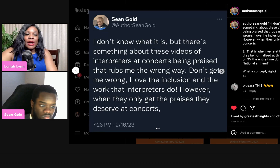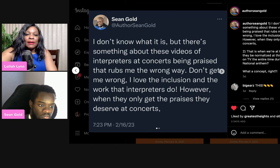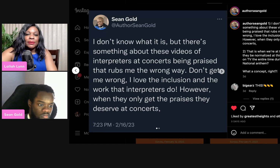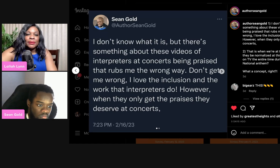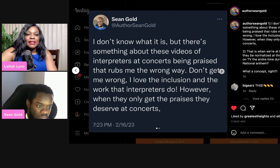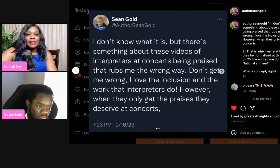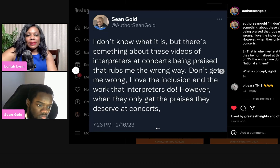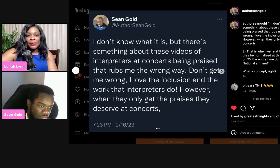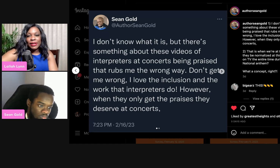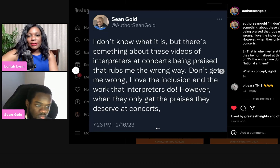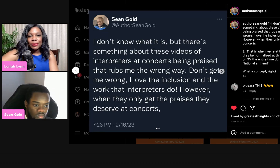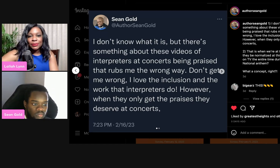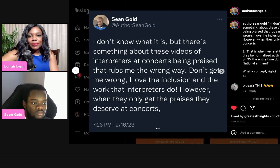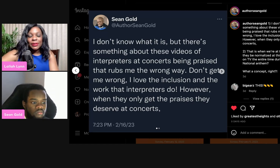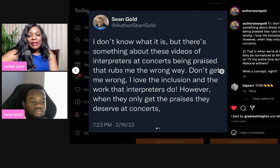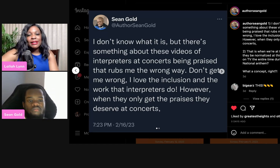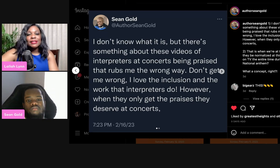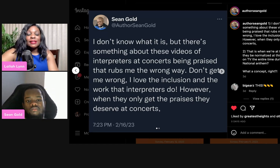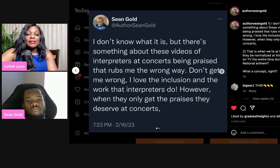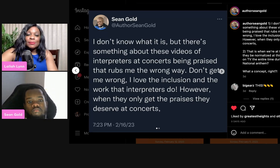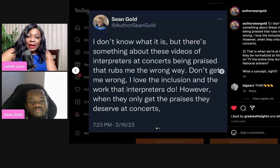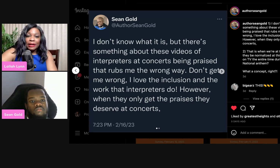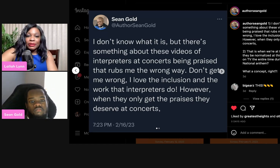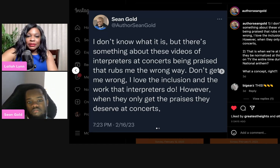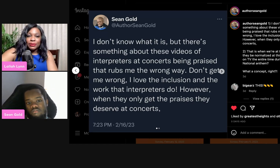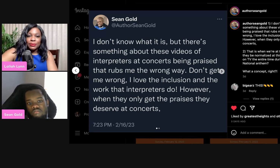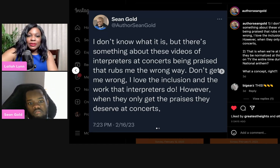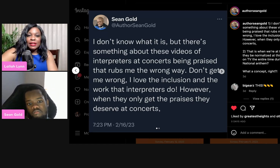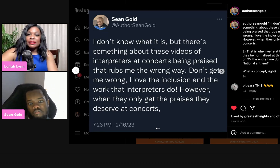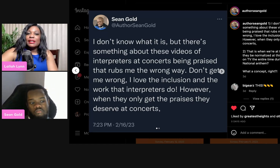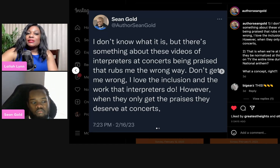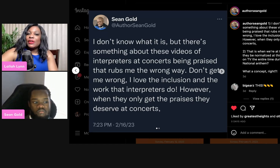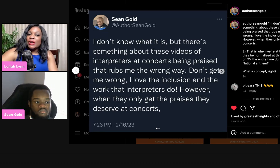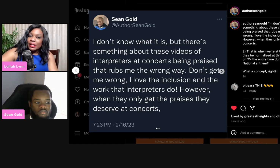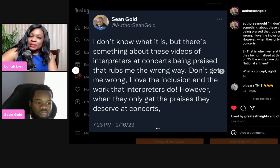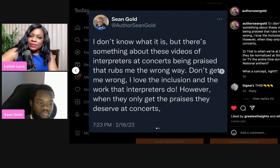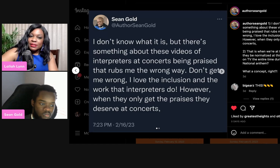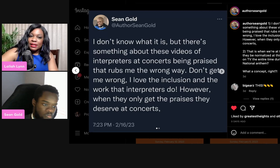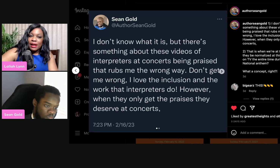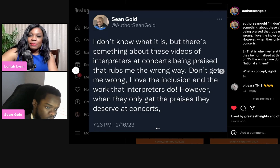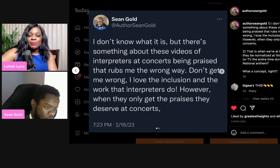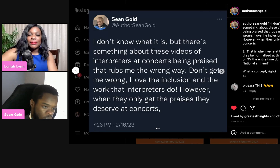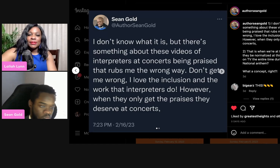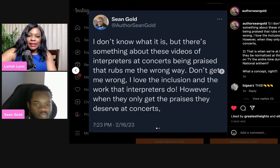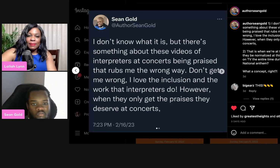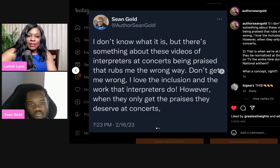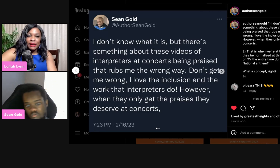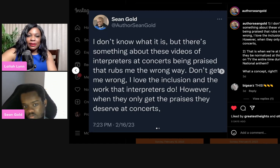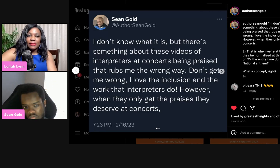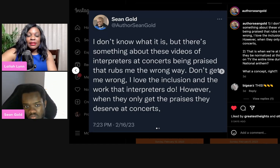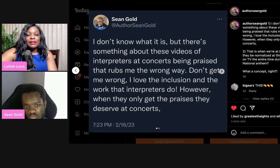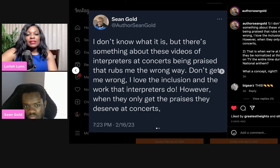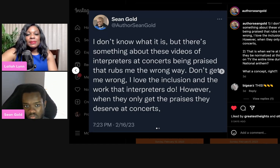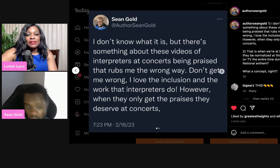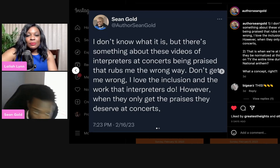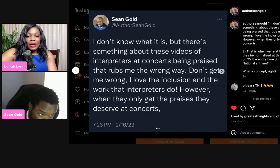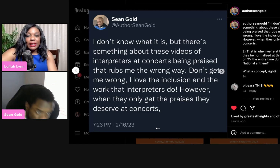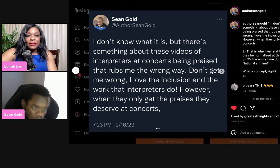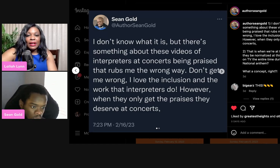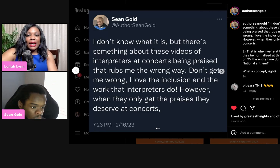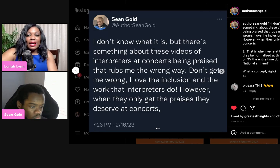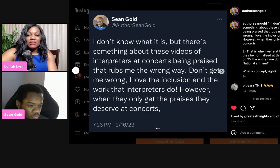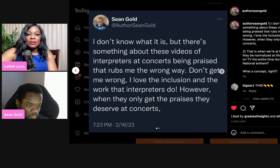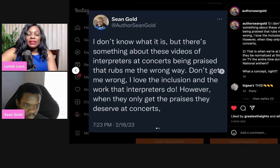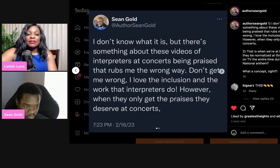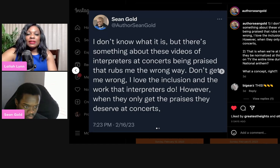goes viral, it's like, okay, cool. It's inspiring you. Yet it's very interesting how people stop there. To be